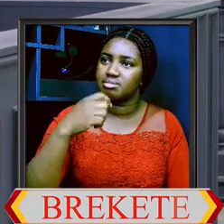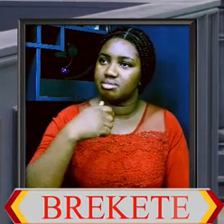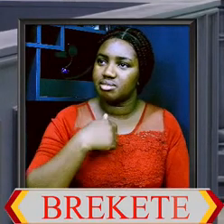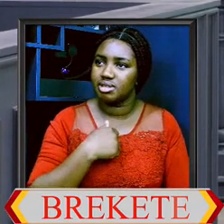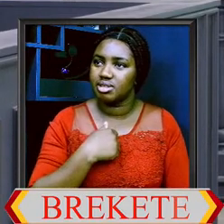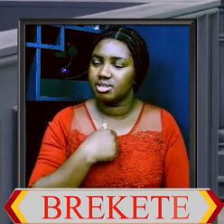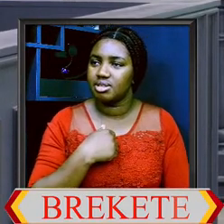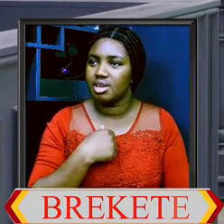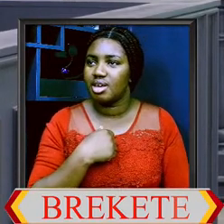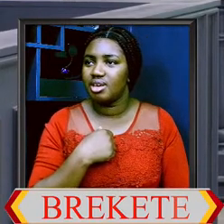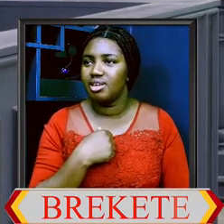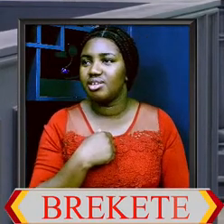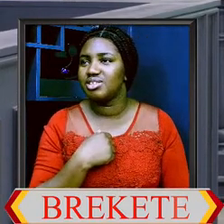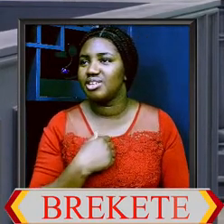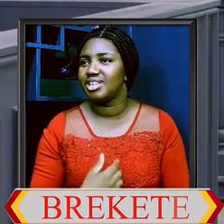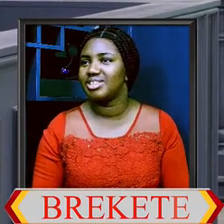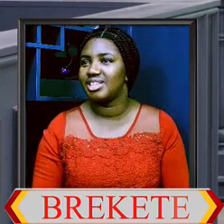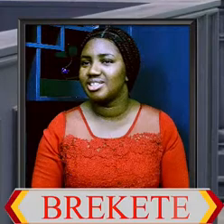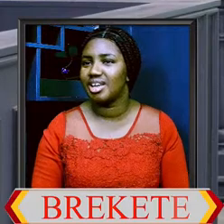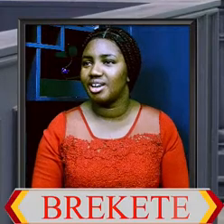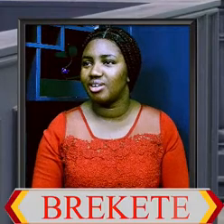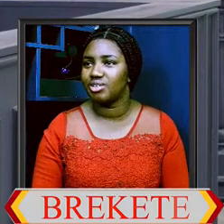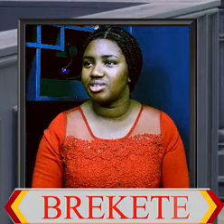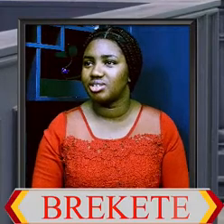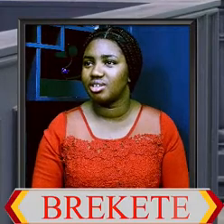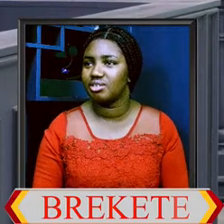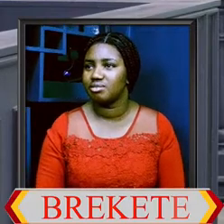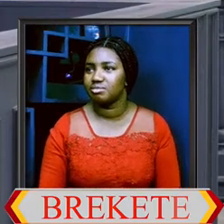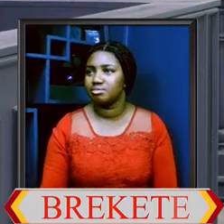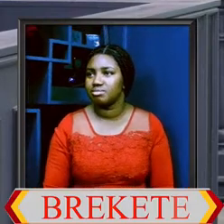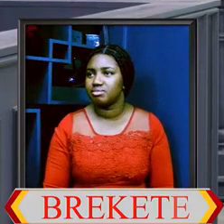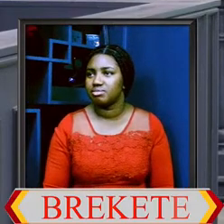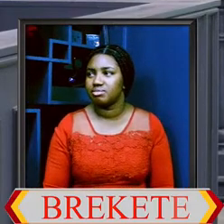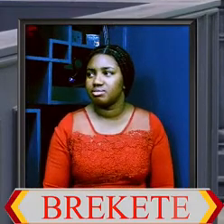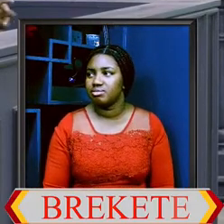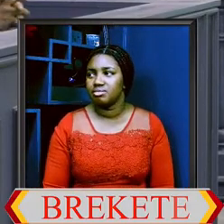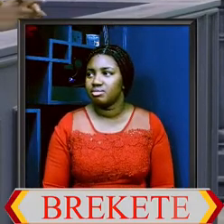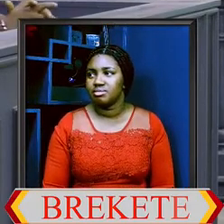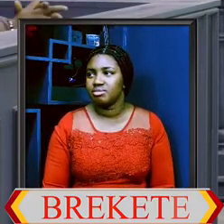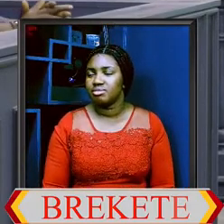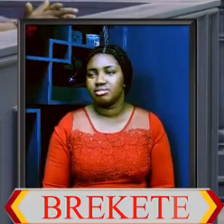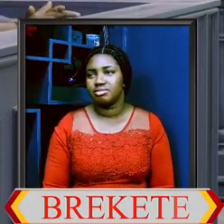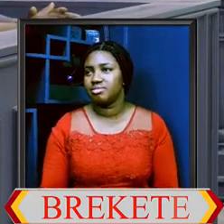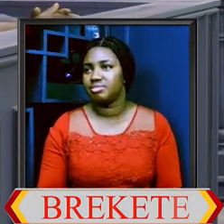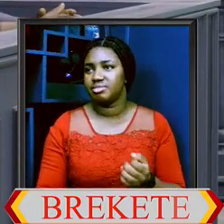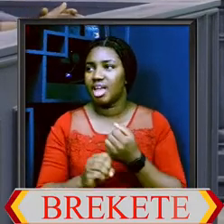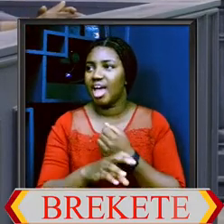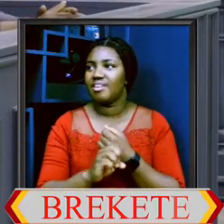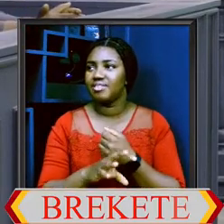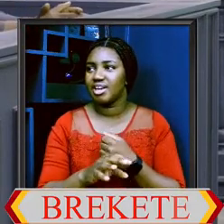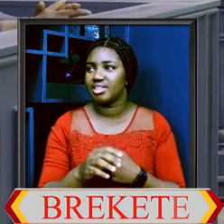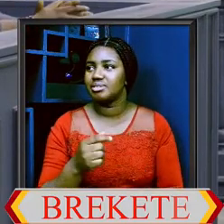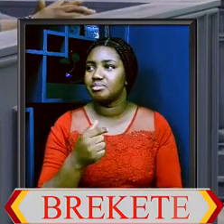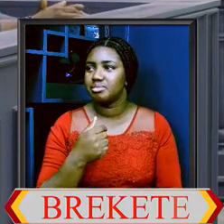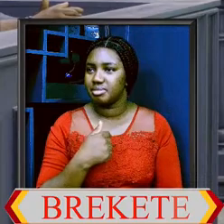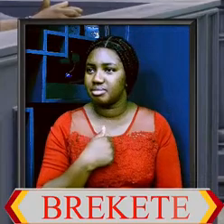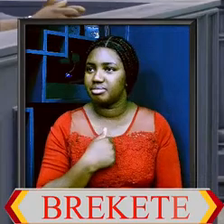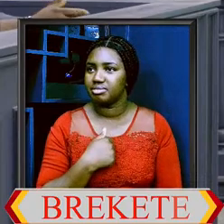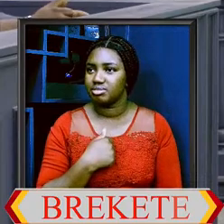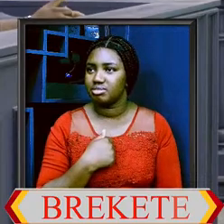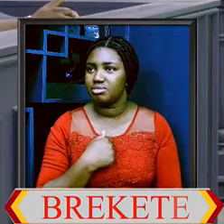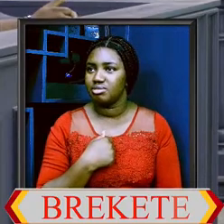advise me I should investigate you no advise advise ad you want to kill